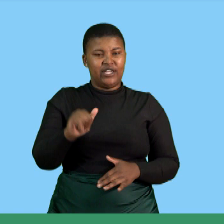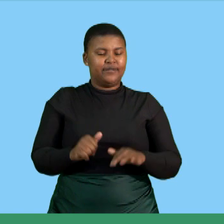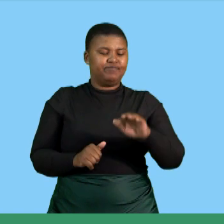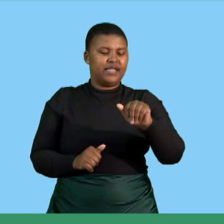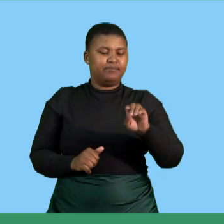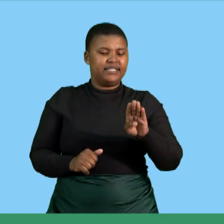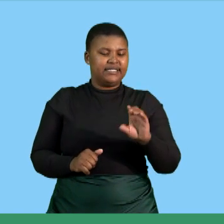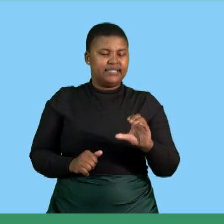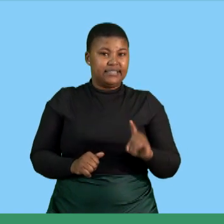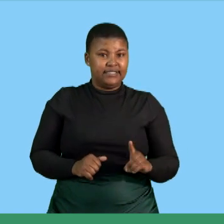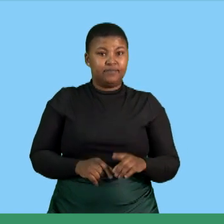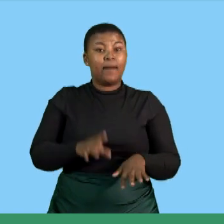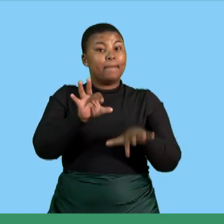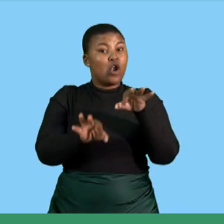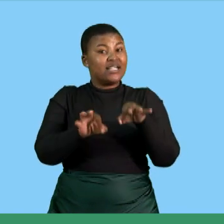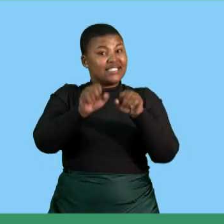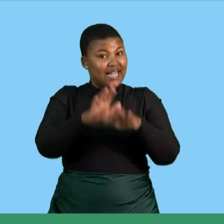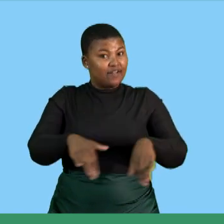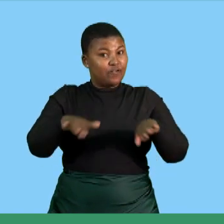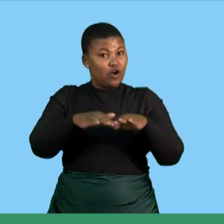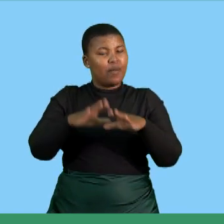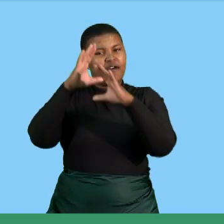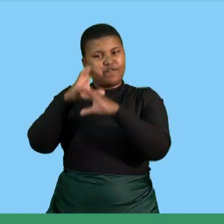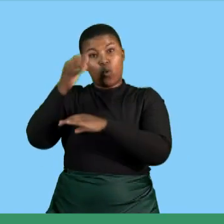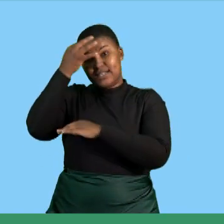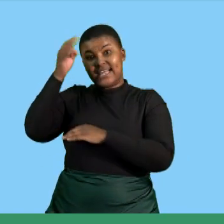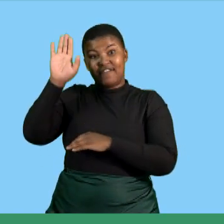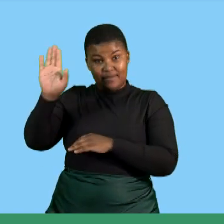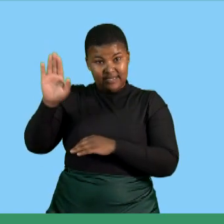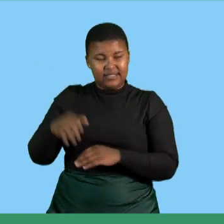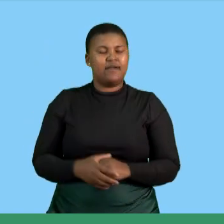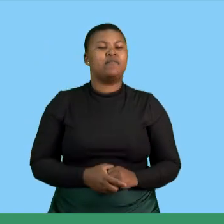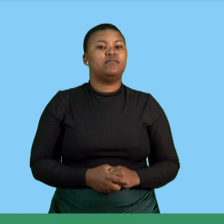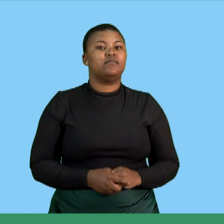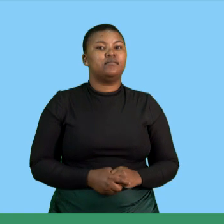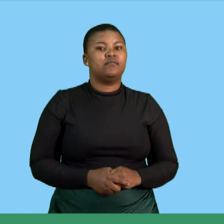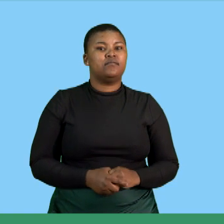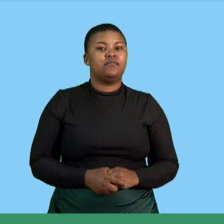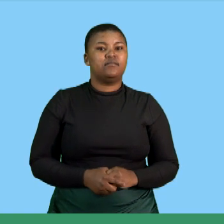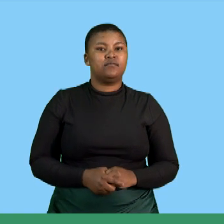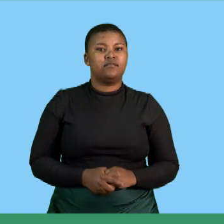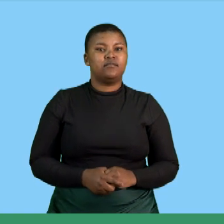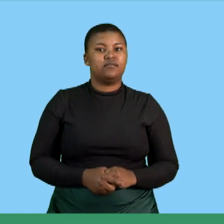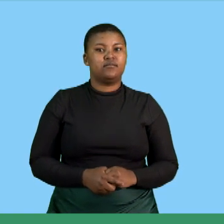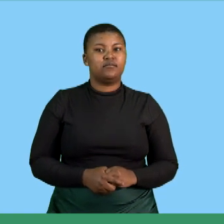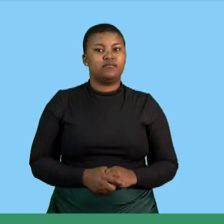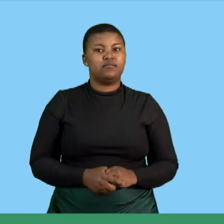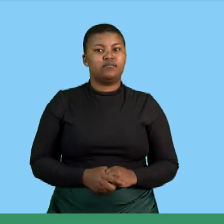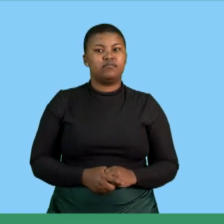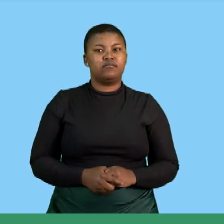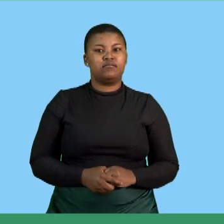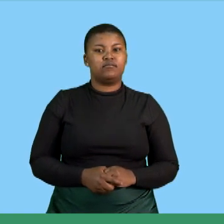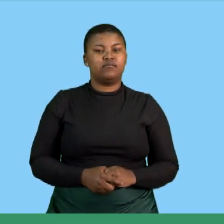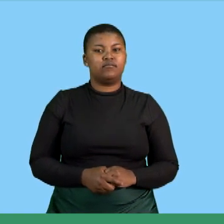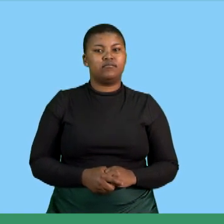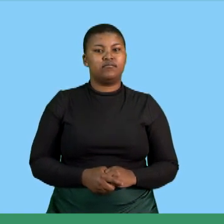Remember, political environment refers to the government. Okay, so it can't be that one because they